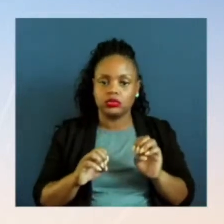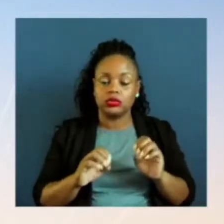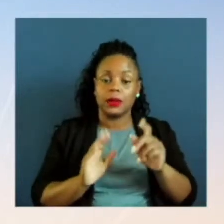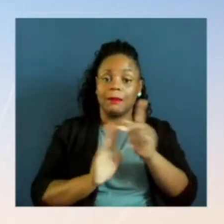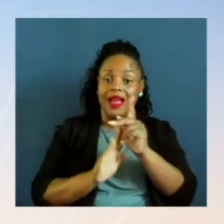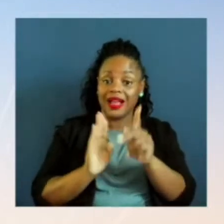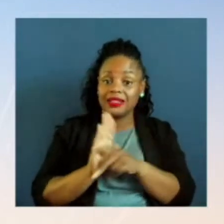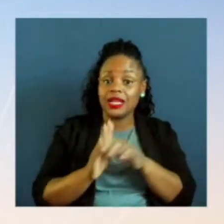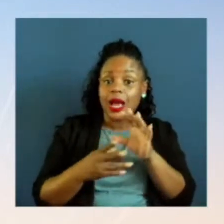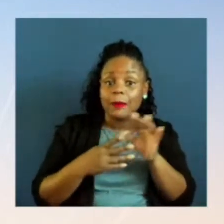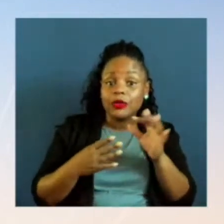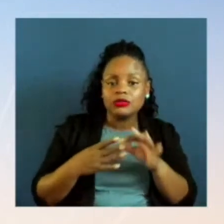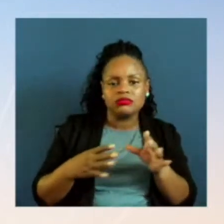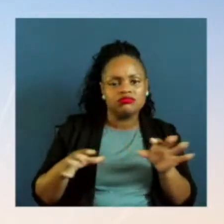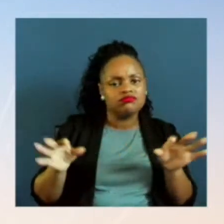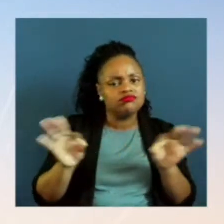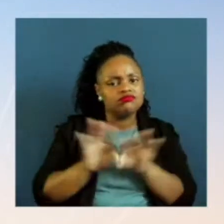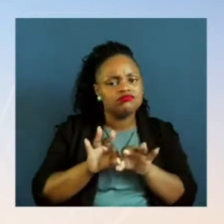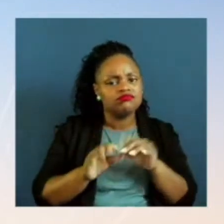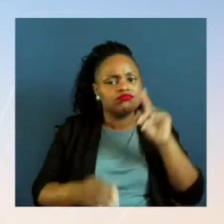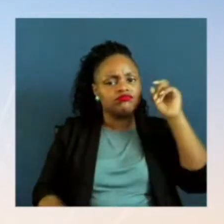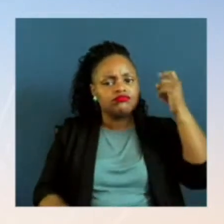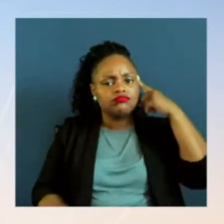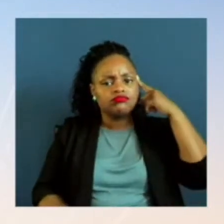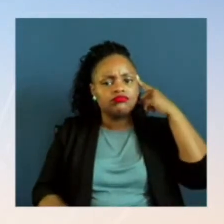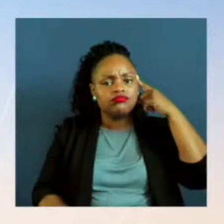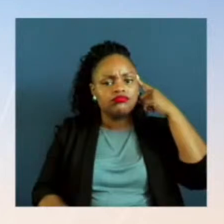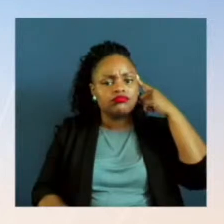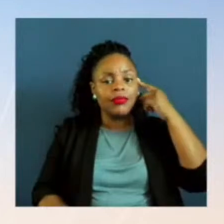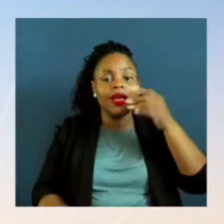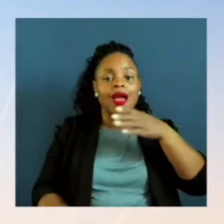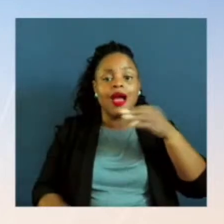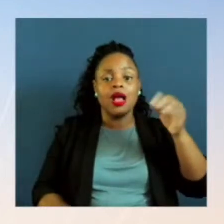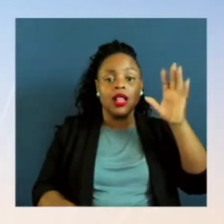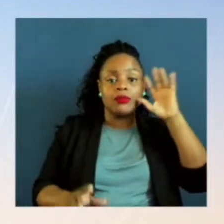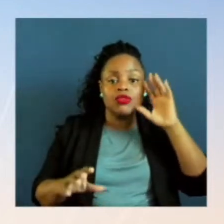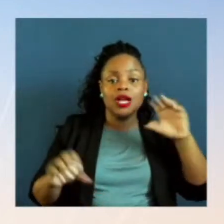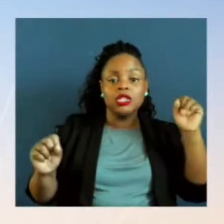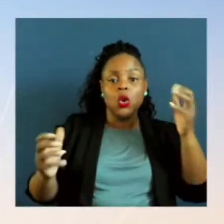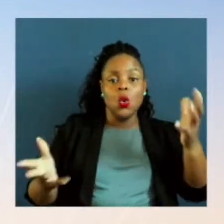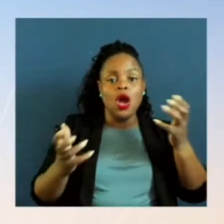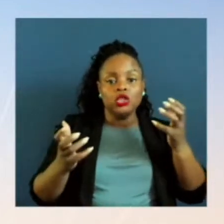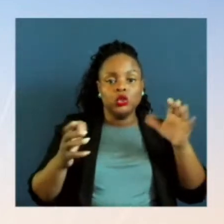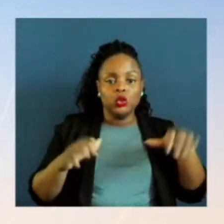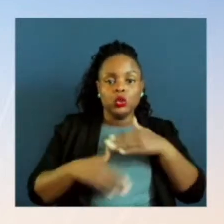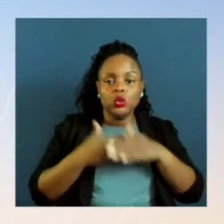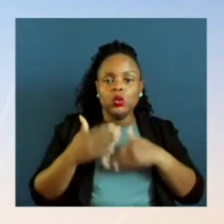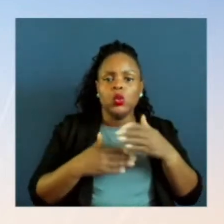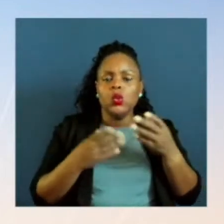government. And the President wants them to act as quickly as possible. So it's not a